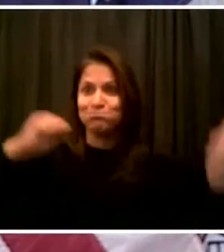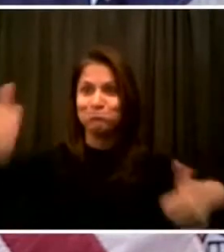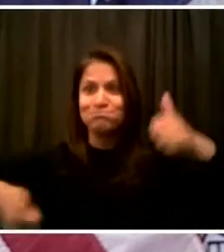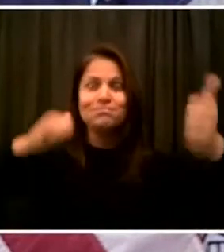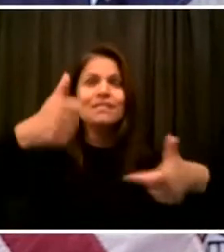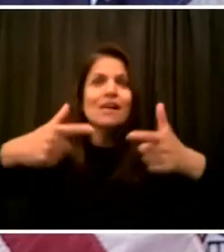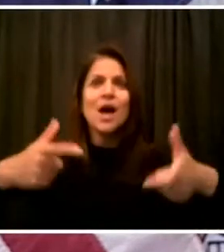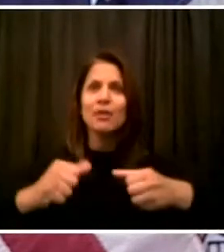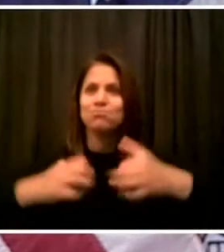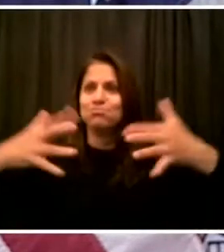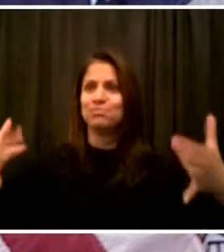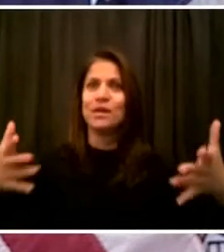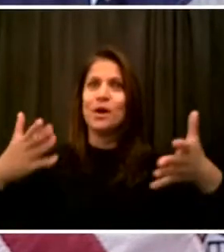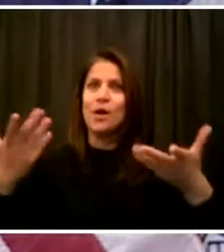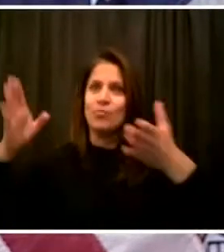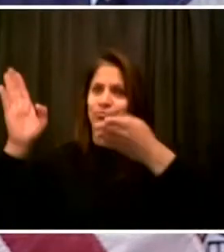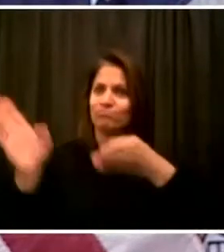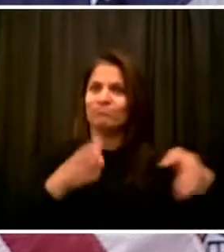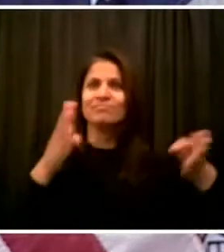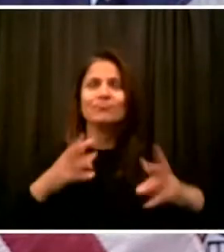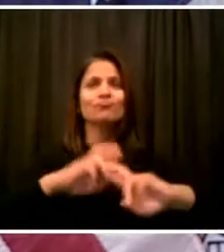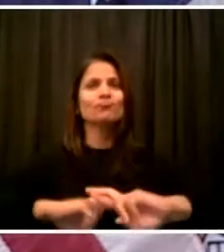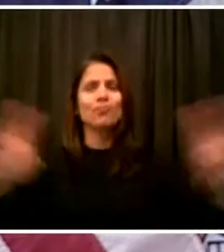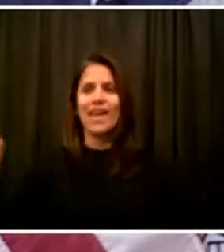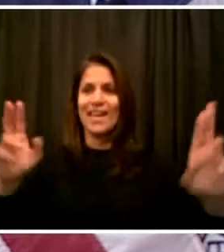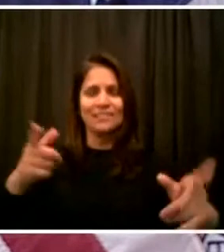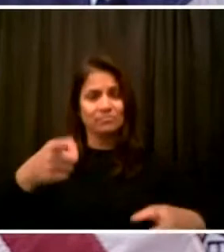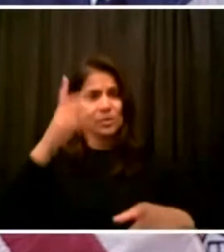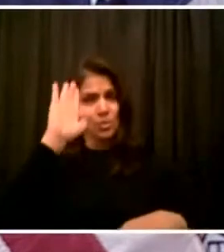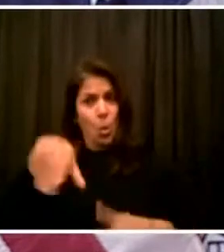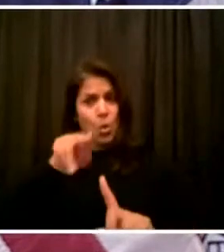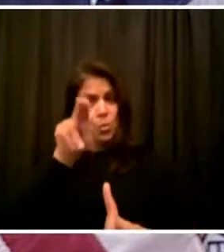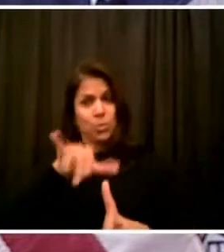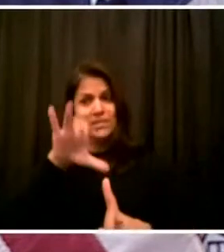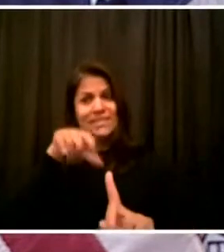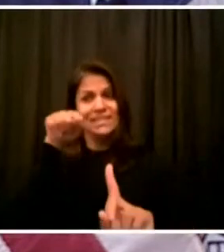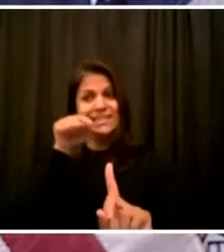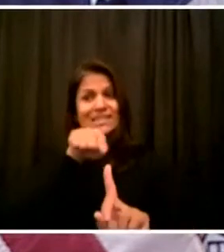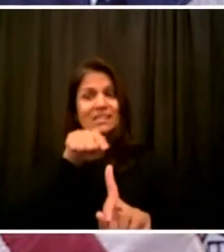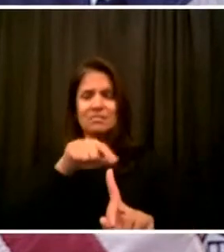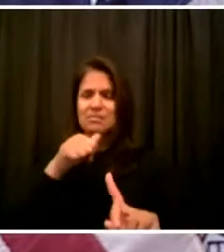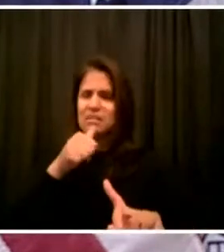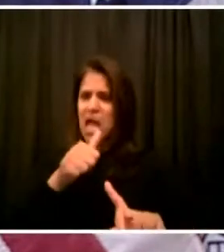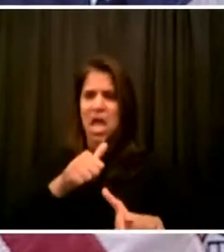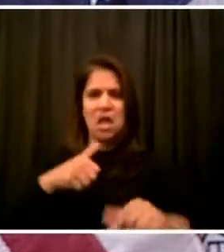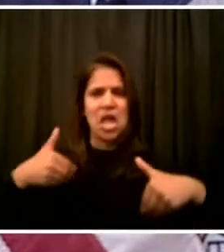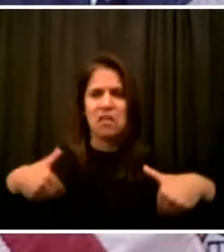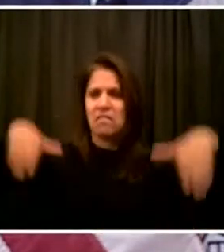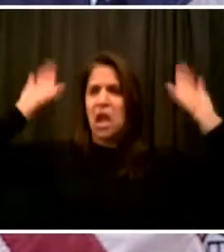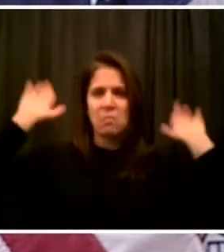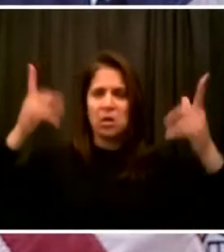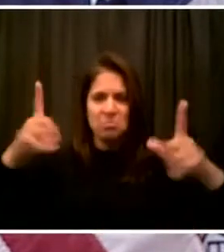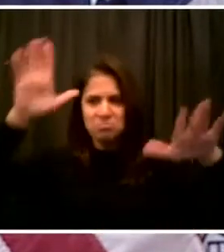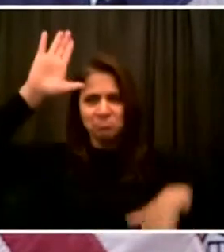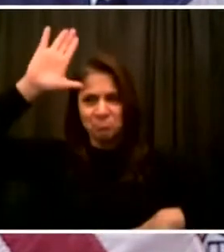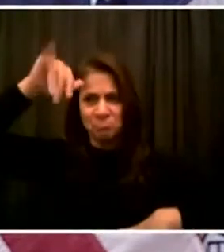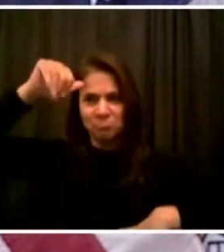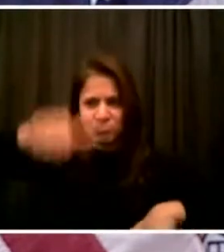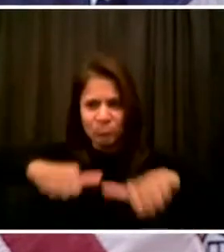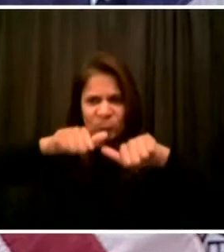up. And people will always want to live here, people will always want to come here, people will always want to do business here, because it has been